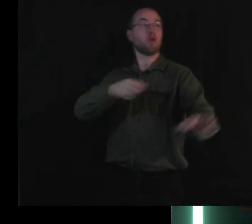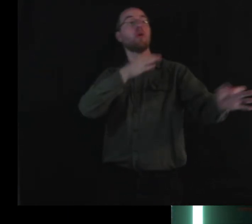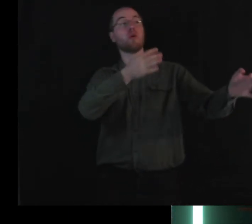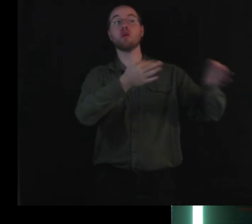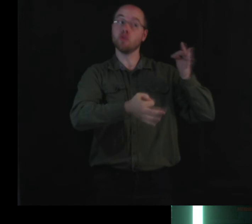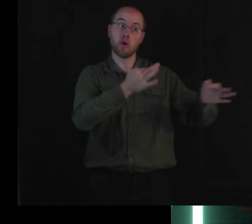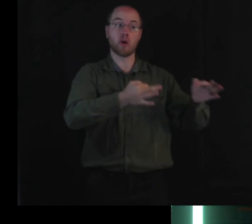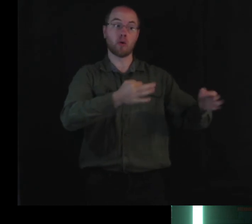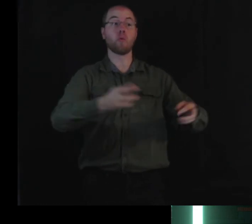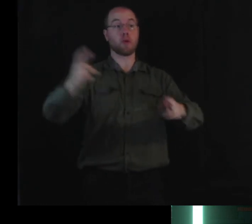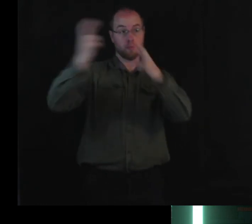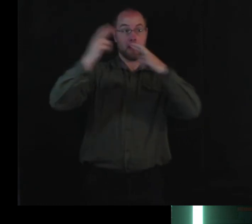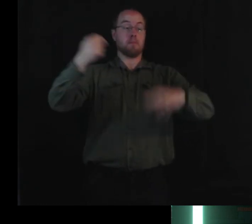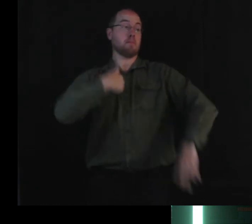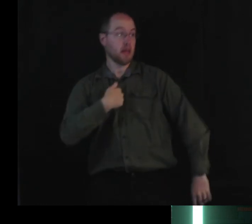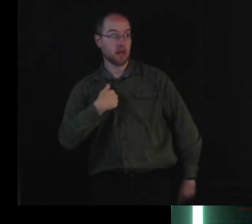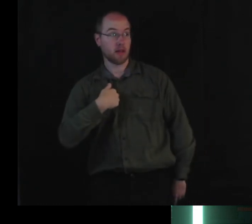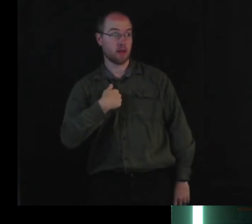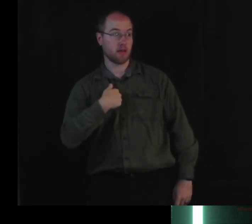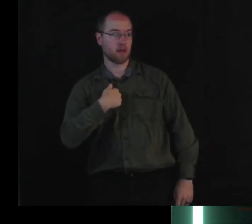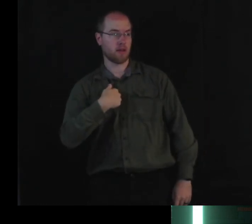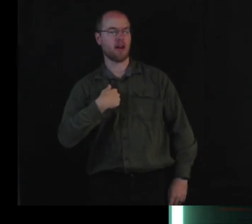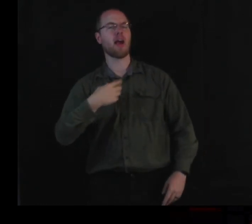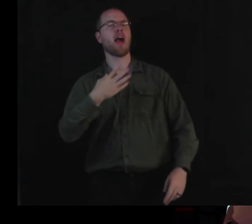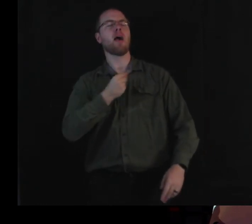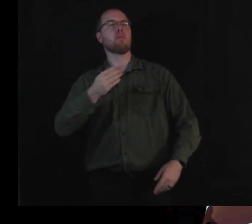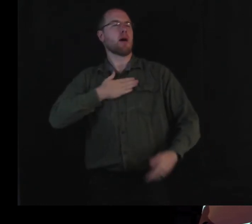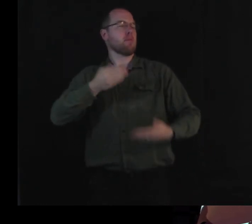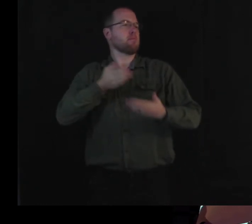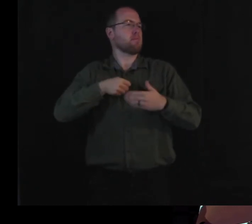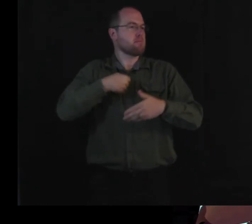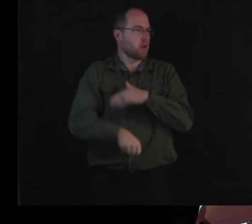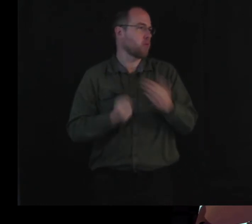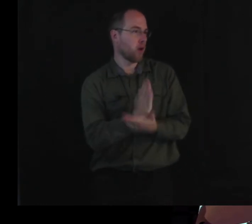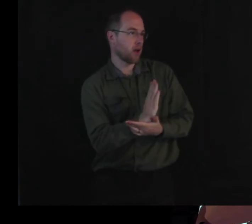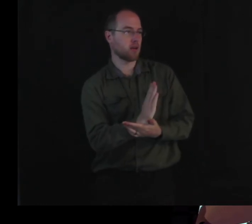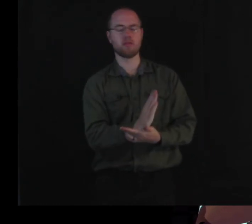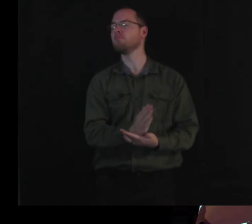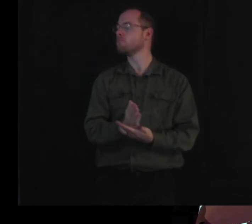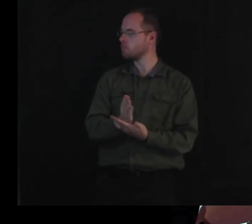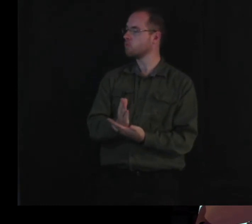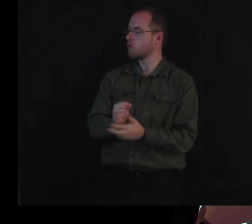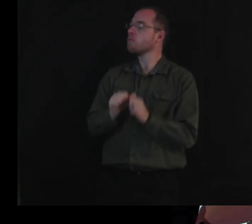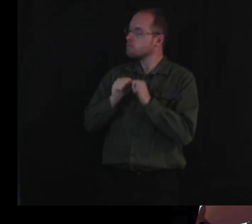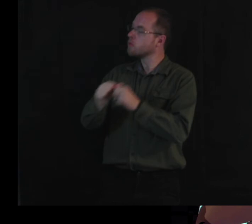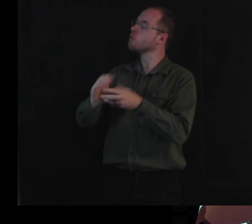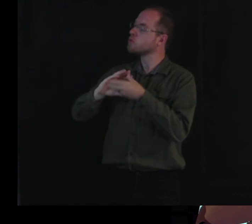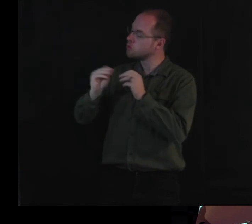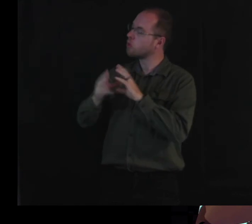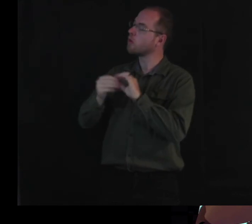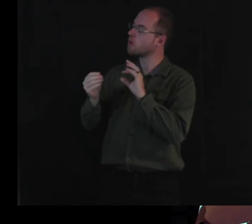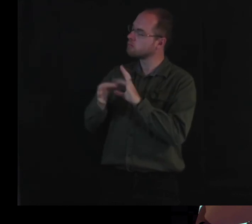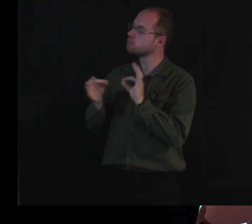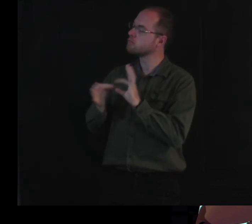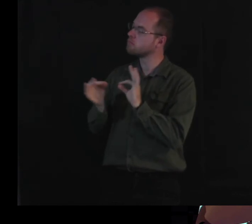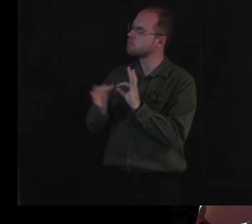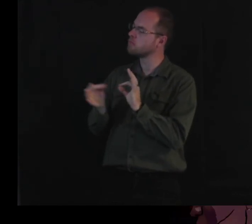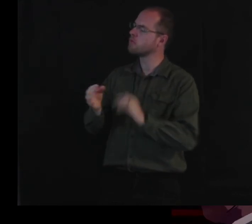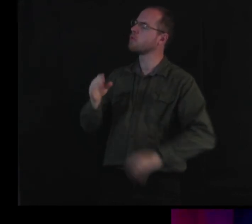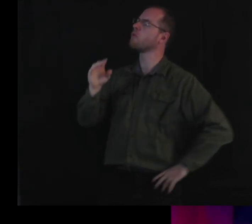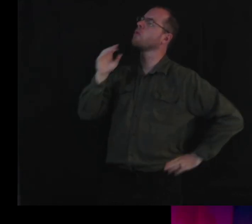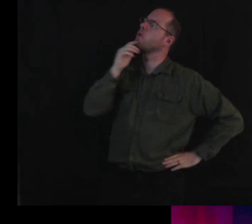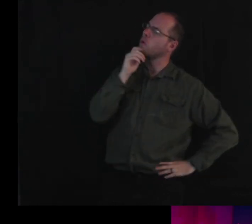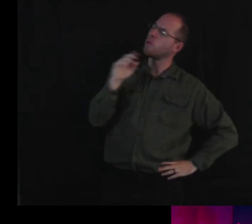me and my birthright. Please, continue your story. I wonder where Jonathan